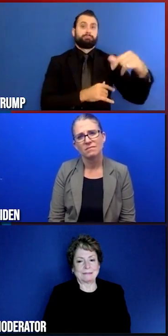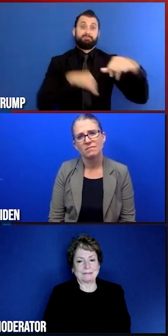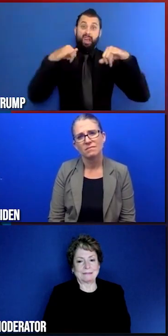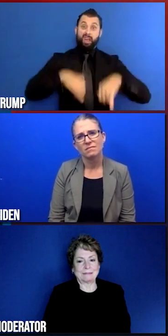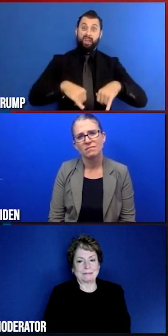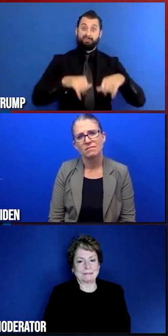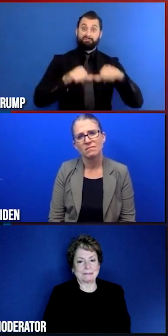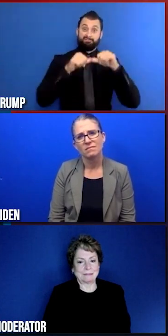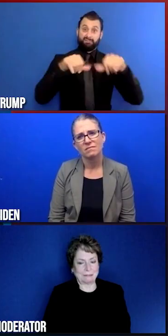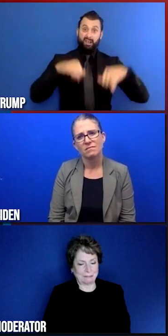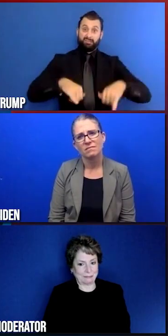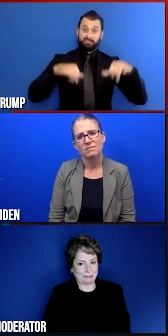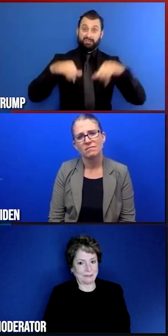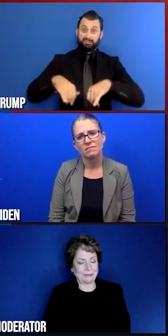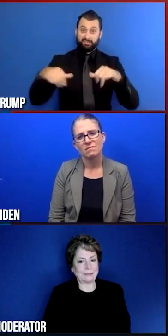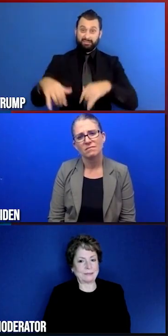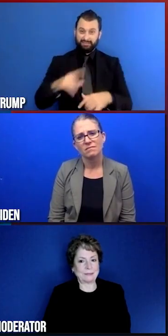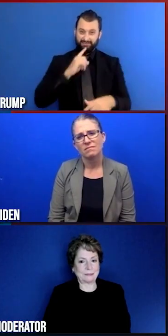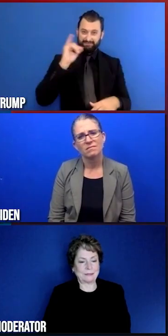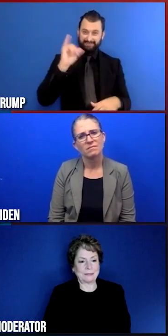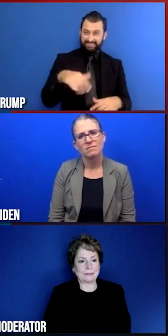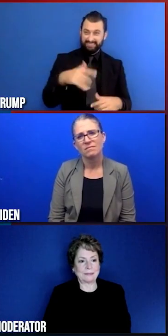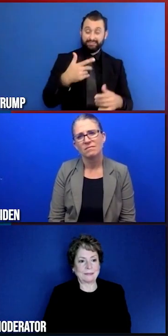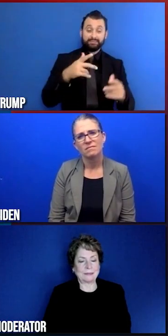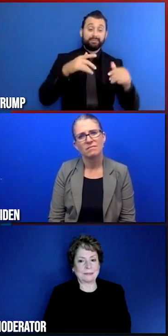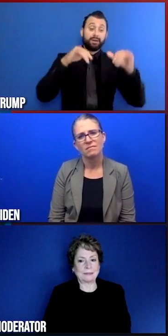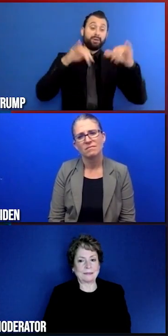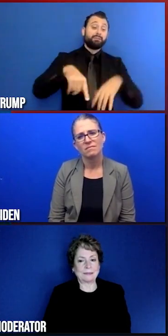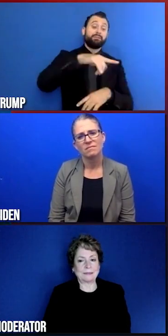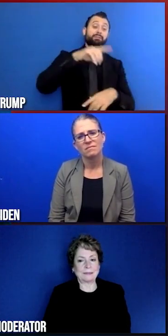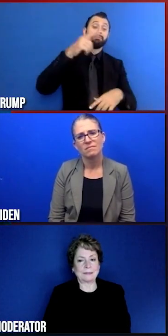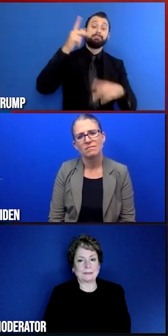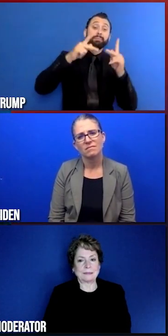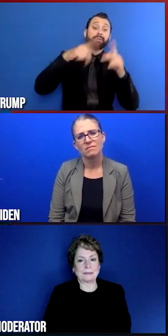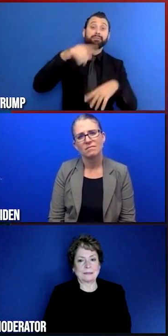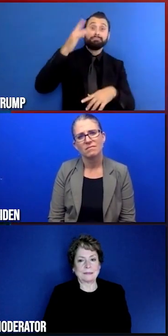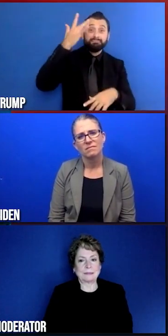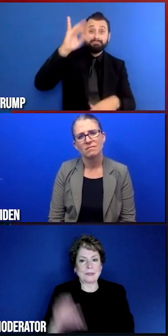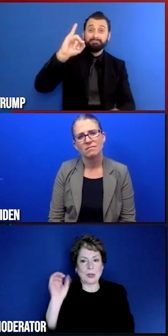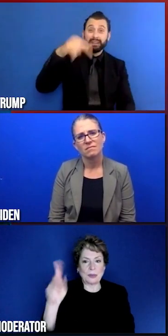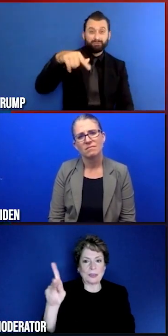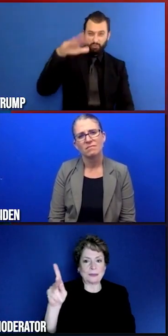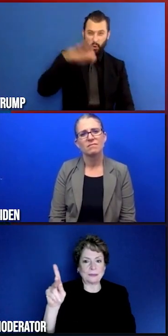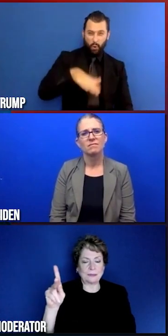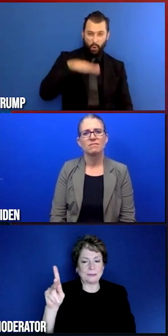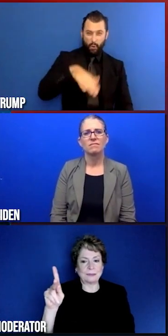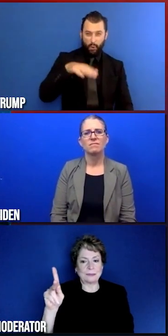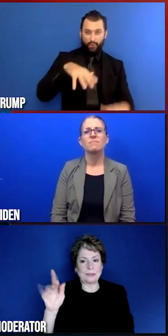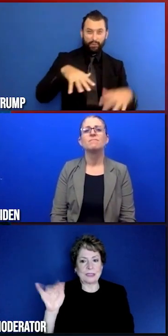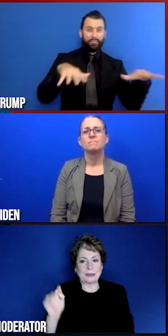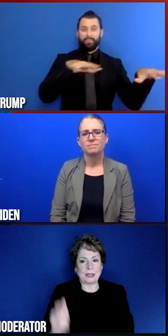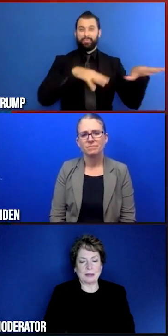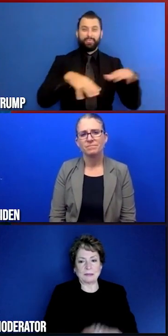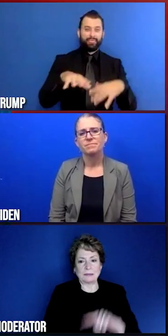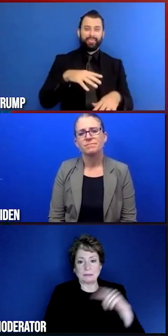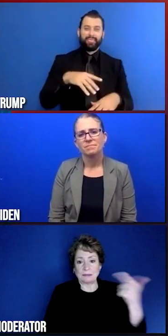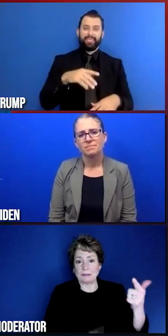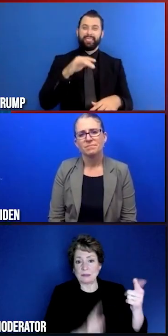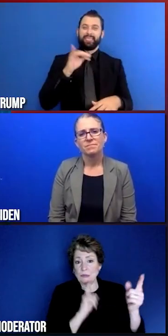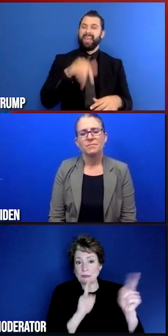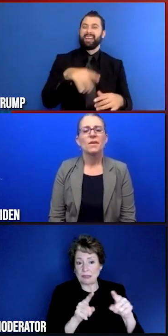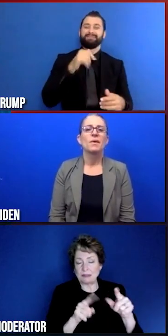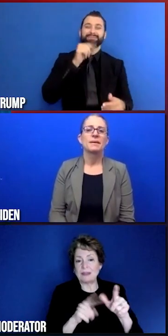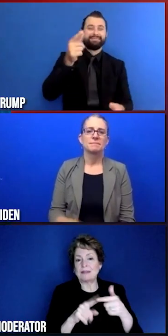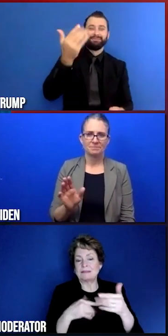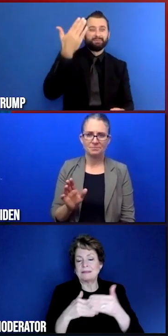IQ, they might come back. Okay, President Trump, let's give Vice President Biden a chance to respond, and then we're going to move on to the next section. You don't know the law, Joe. Vice President Biden, your